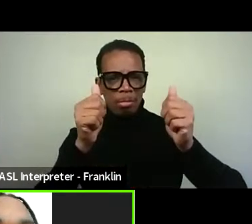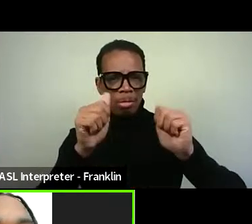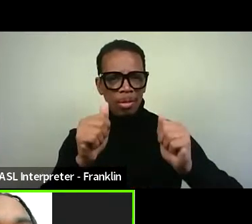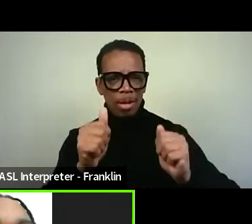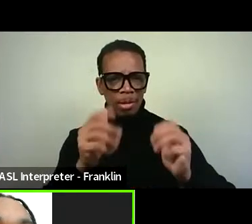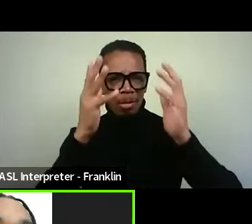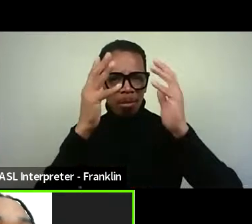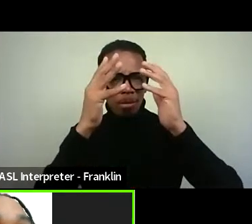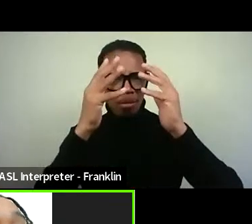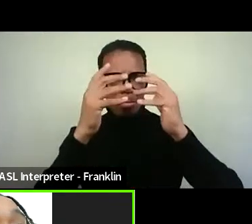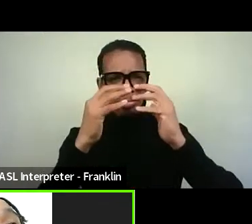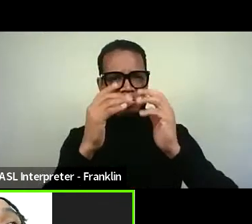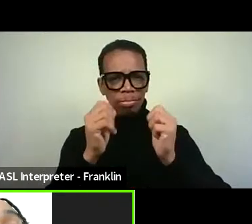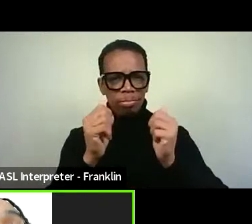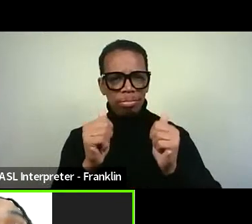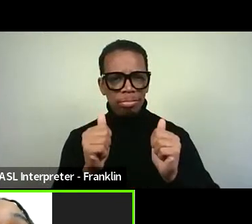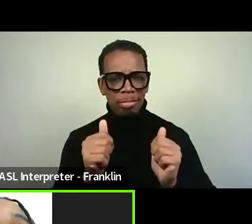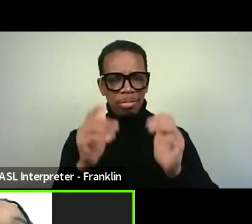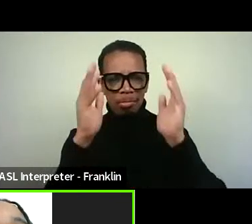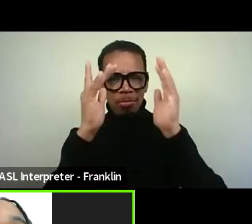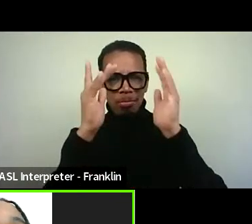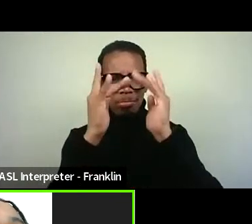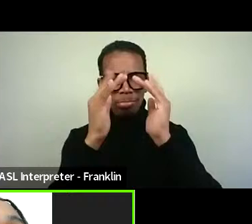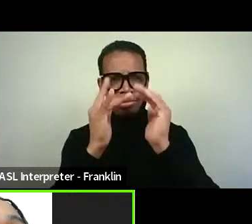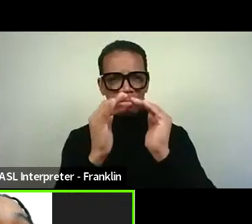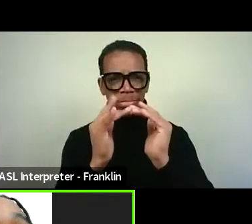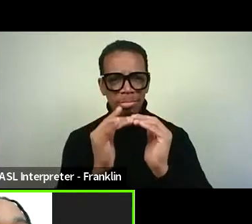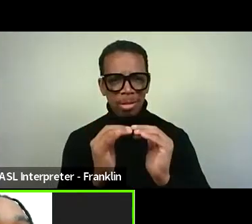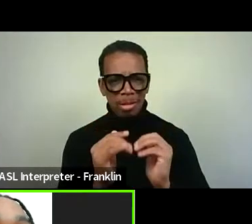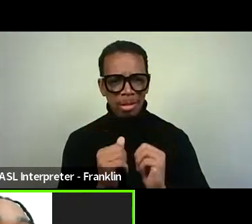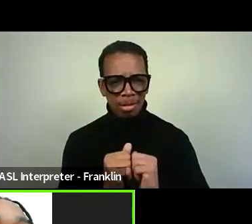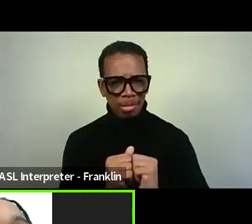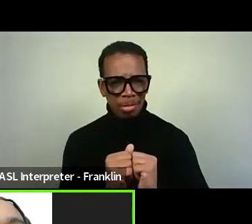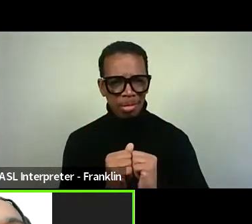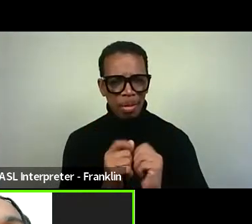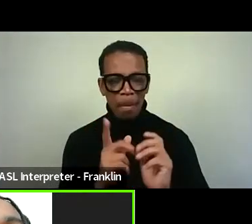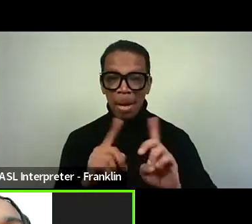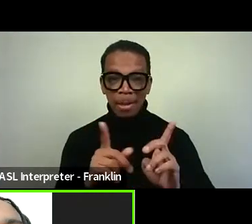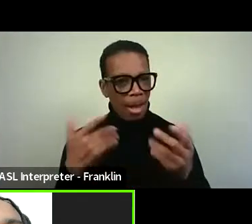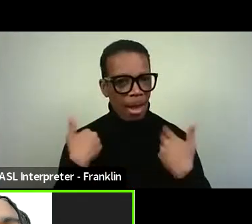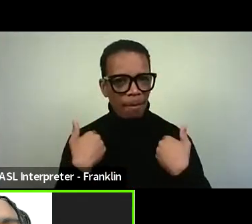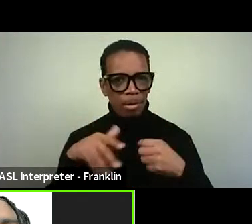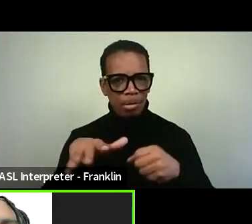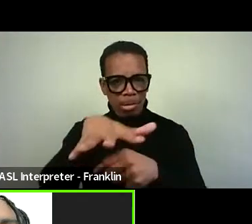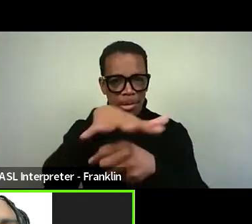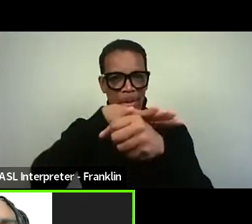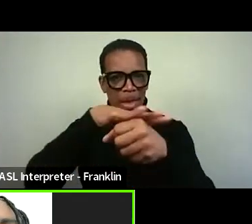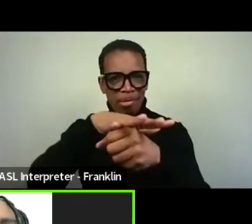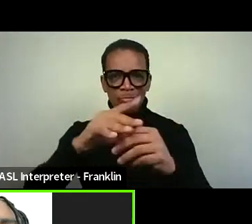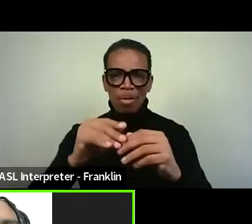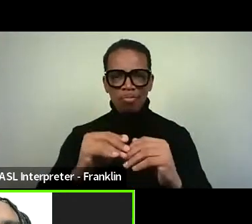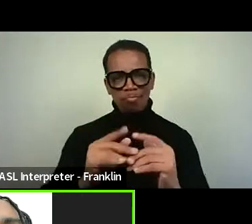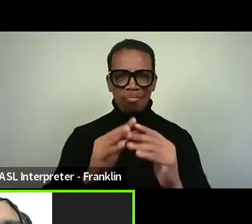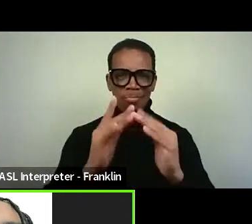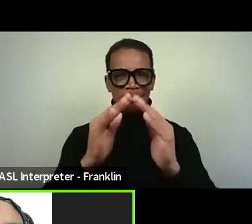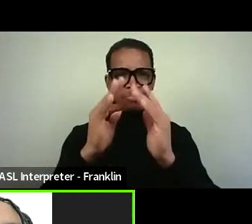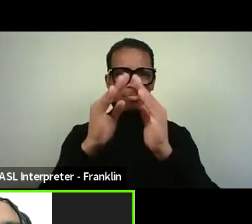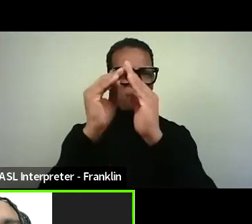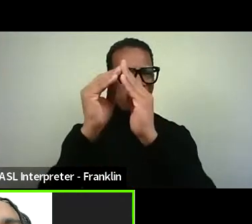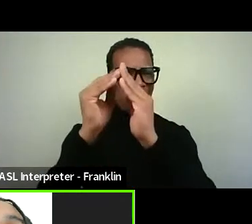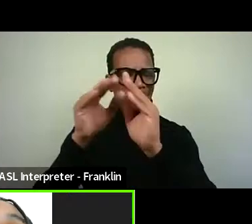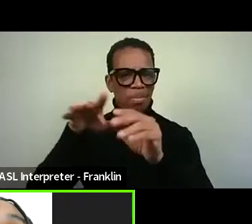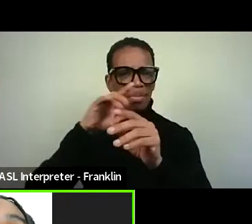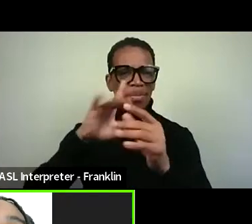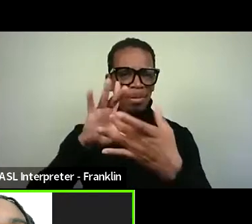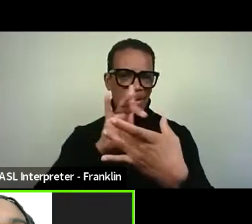problems that it may cause, not only for the student, for the institution, but having a space where people can be connected and